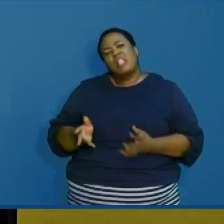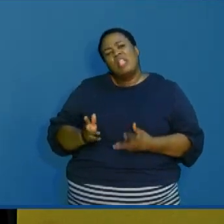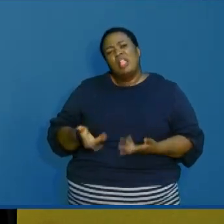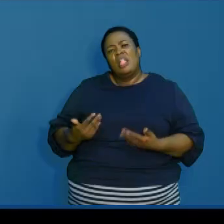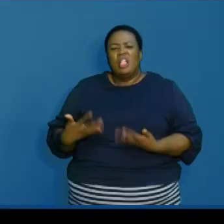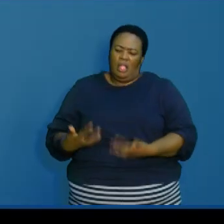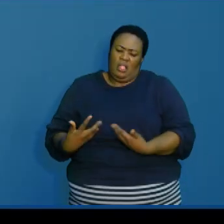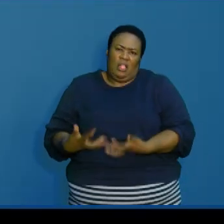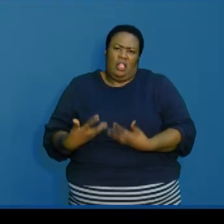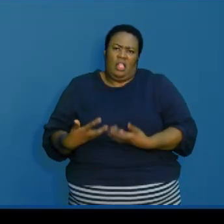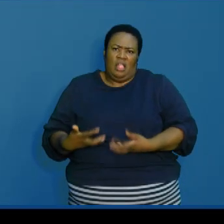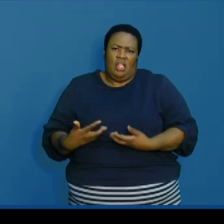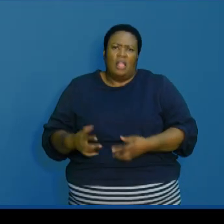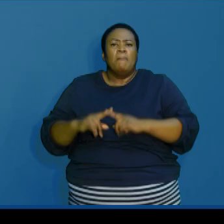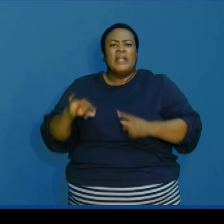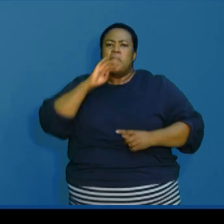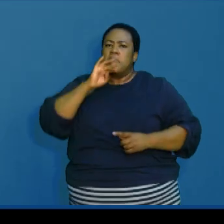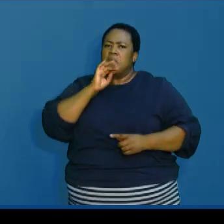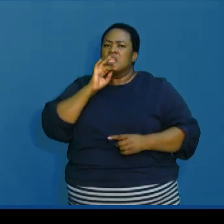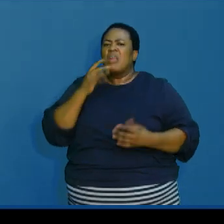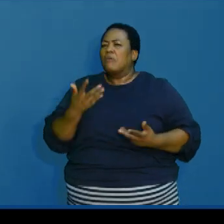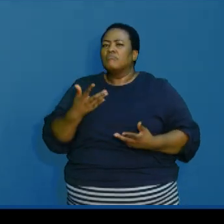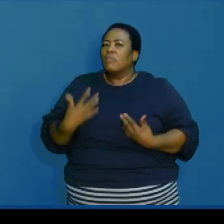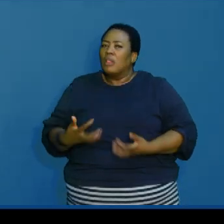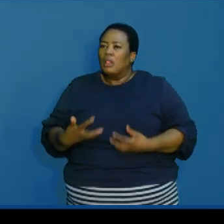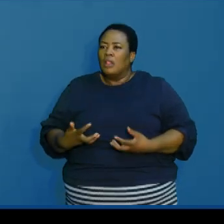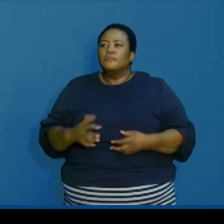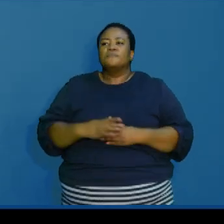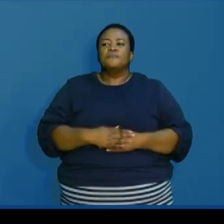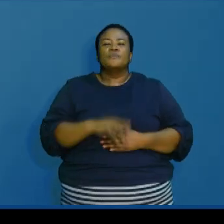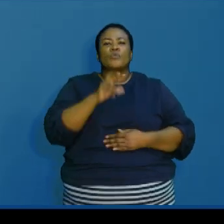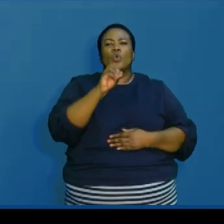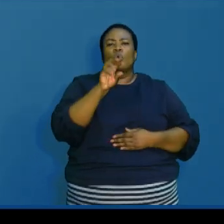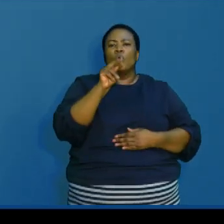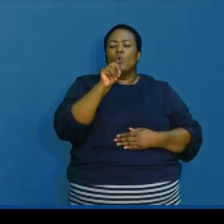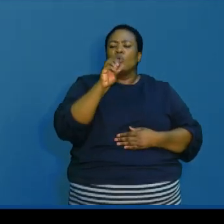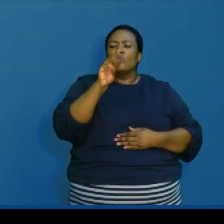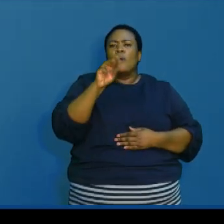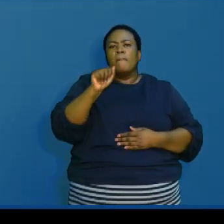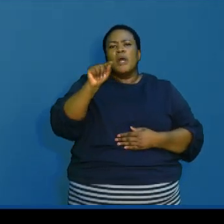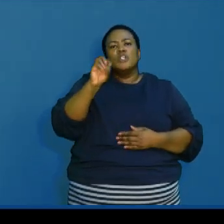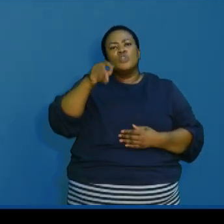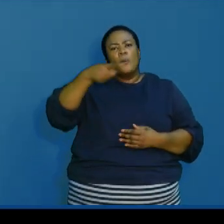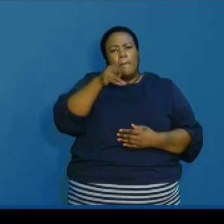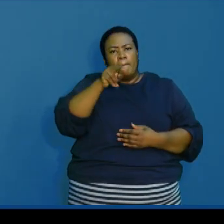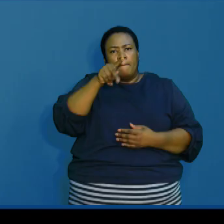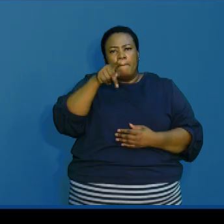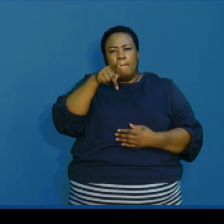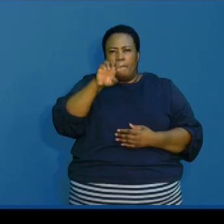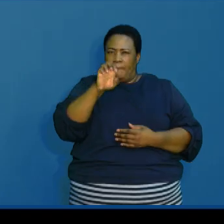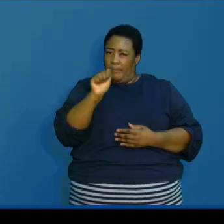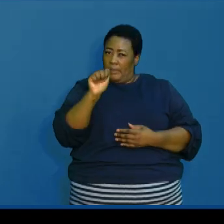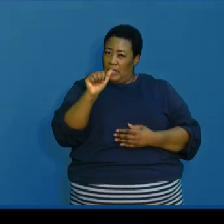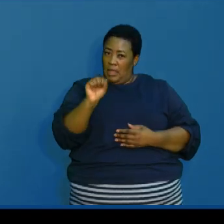actually intend to mean. Onomatopoeia. This is when you write a word in the sound